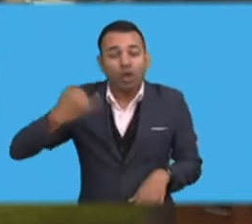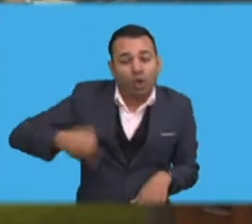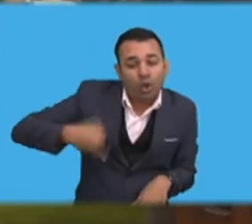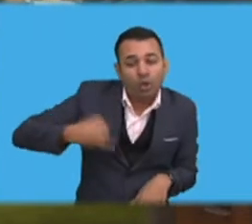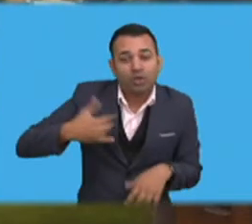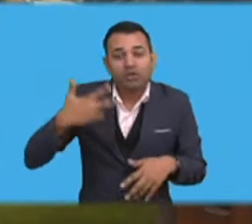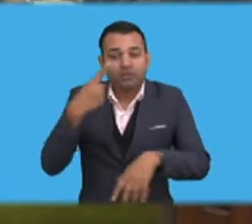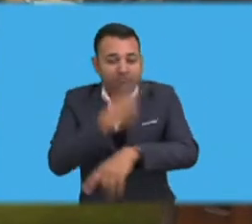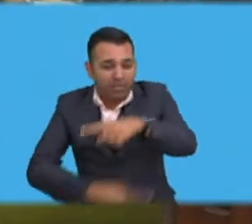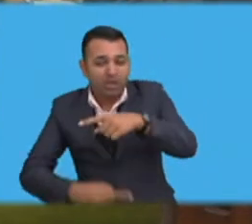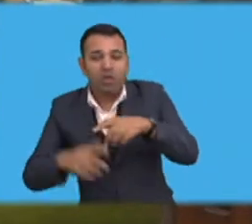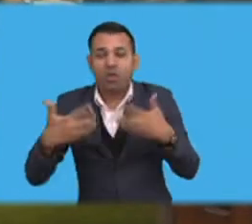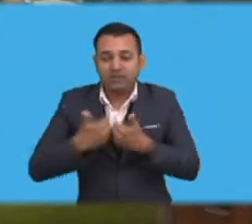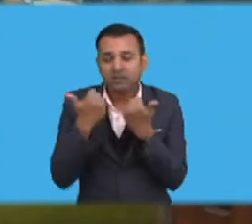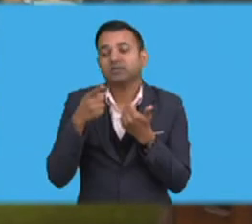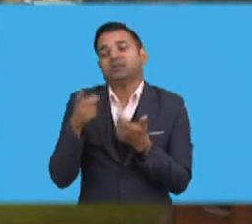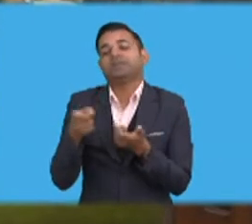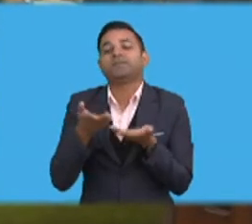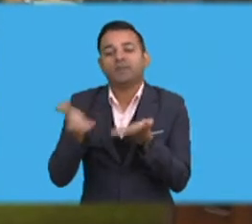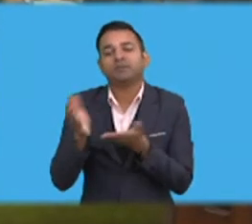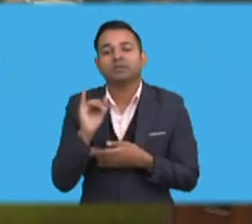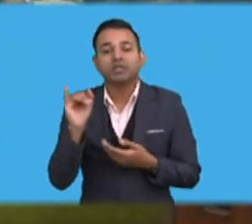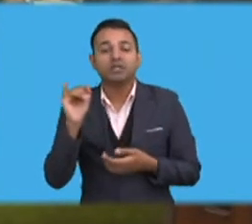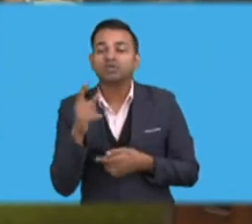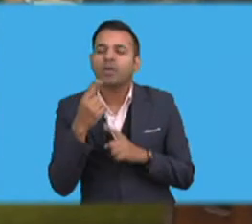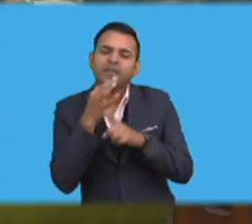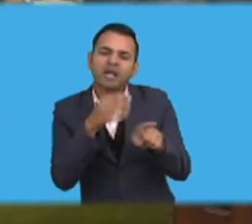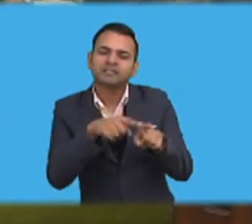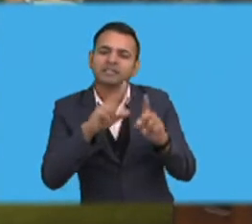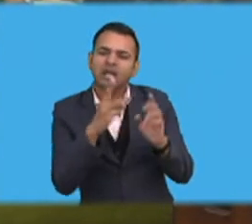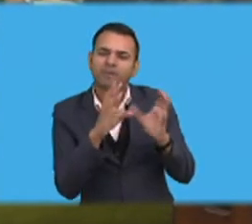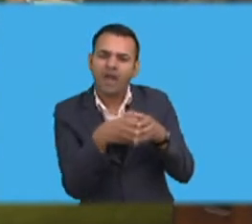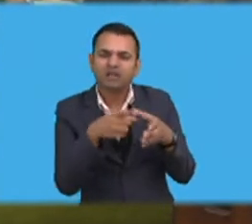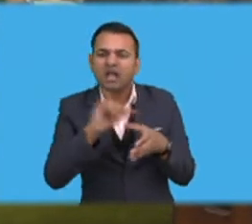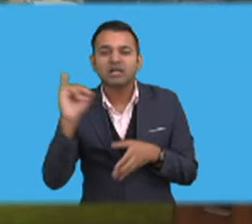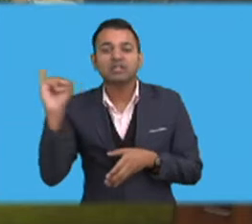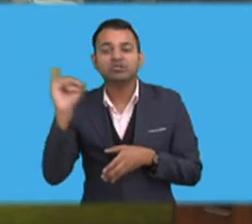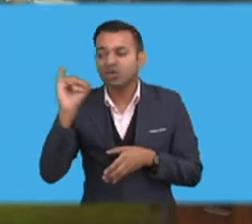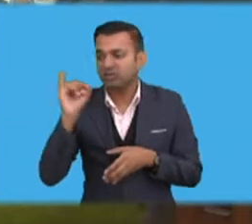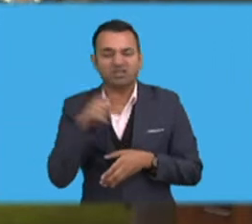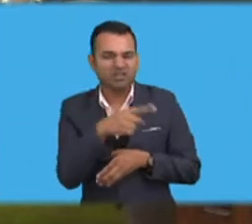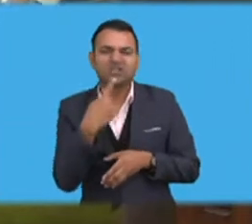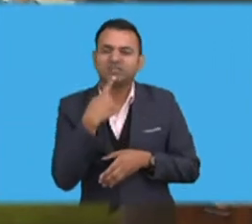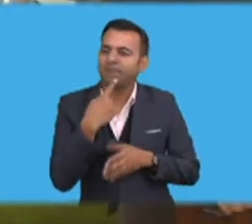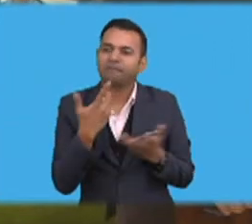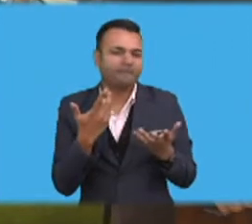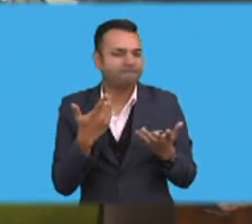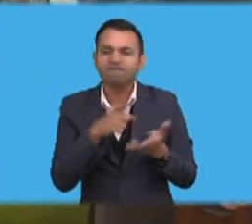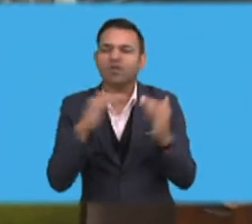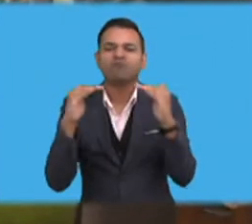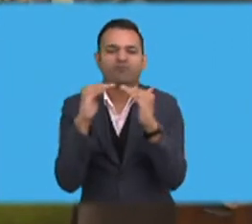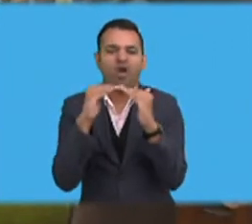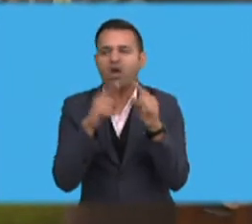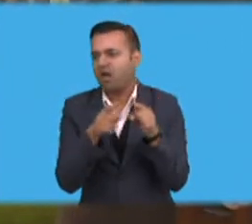were redressed fairly in terms of timely compensation and in consideration of the welfare of the victims. As a result,